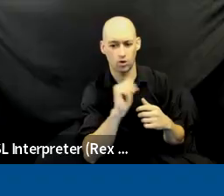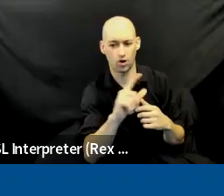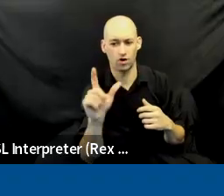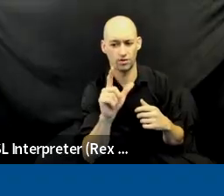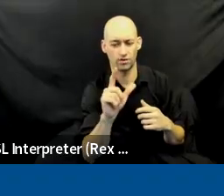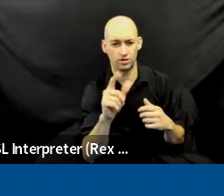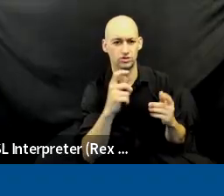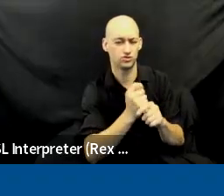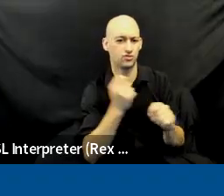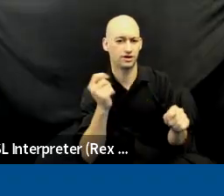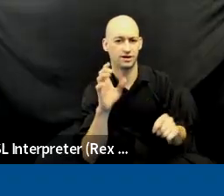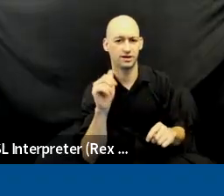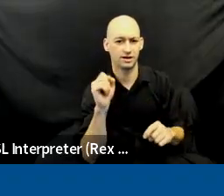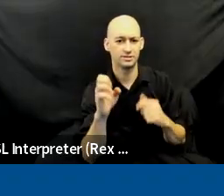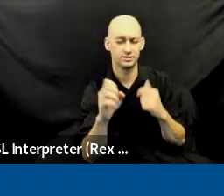slide, please.